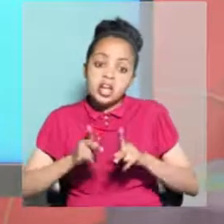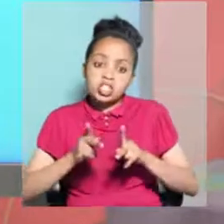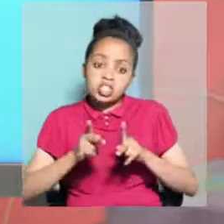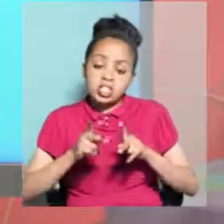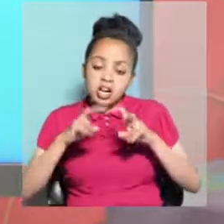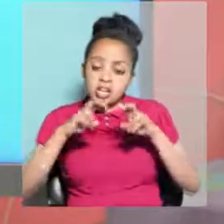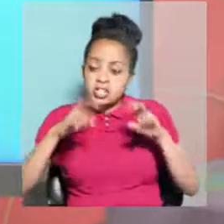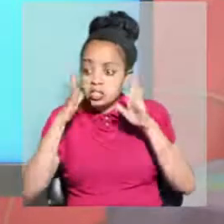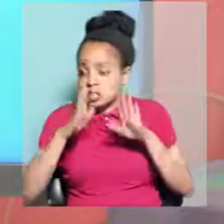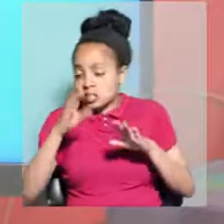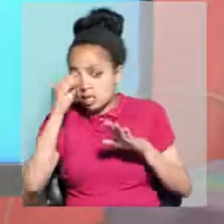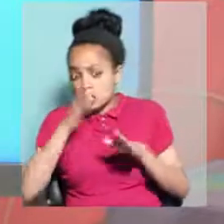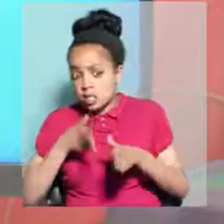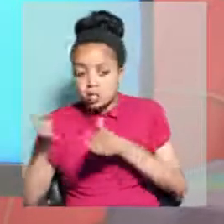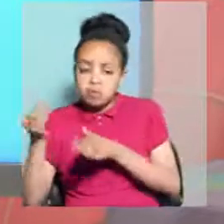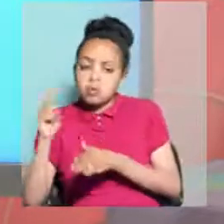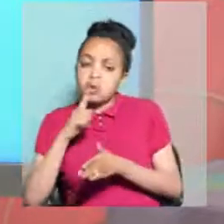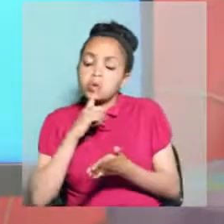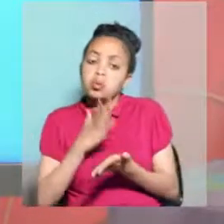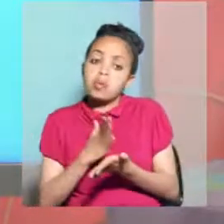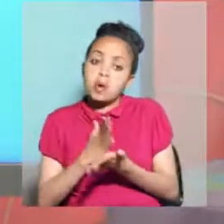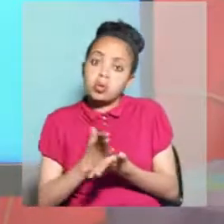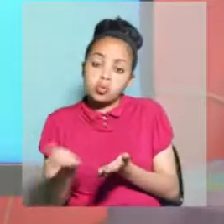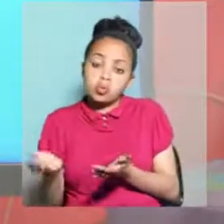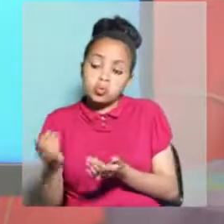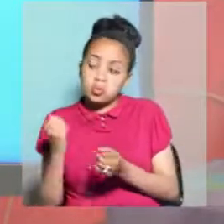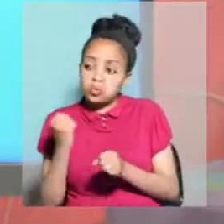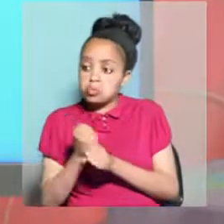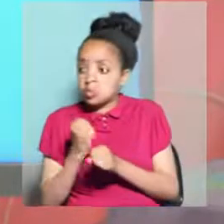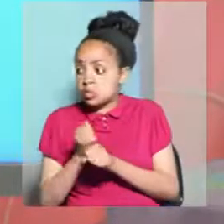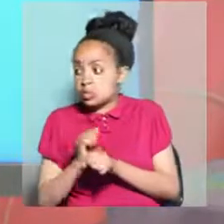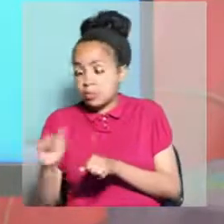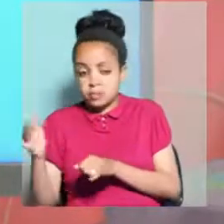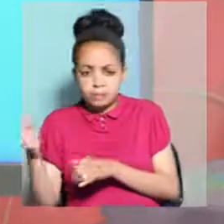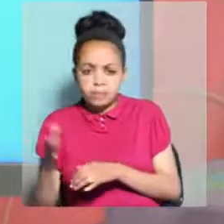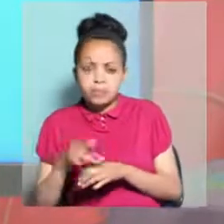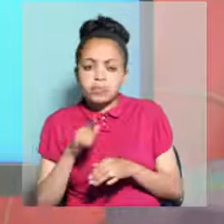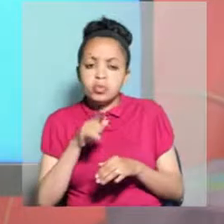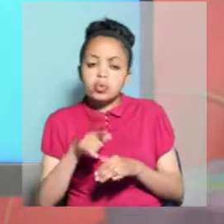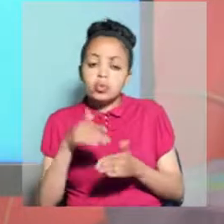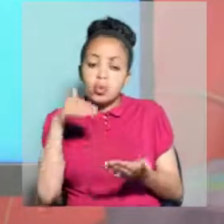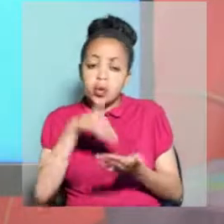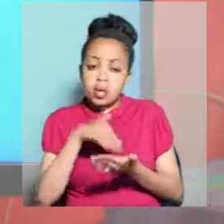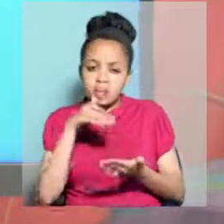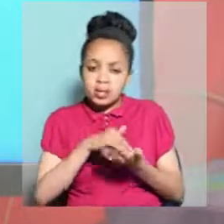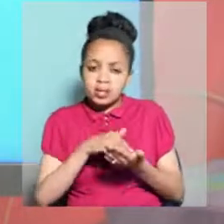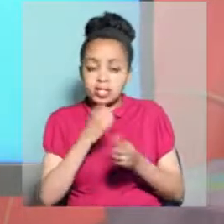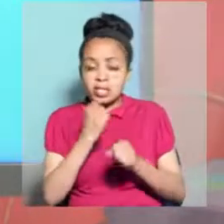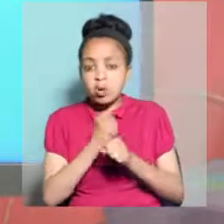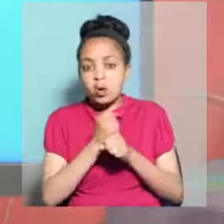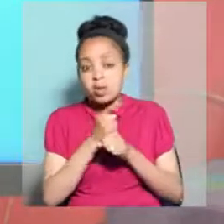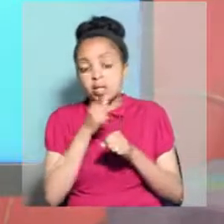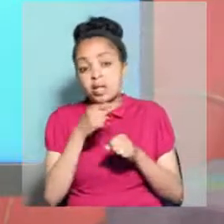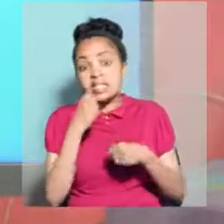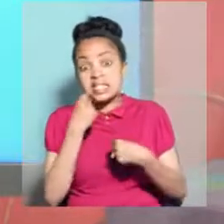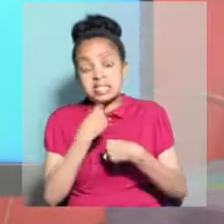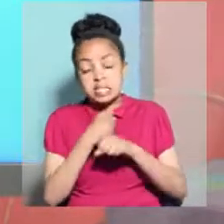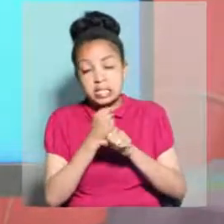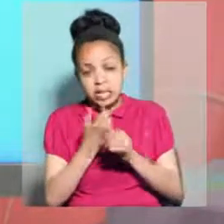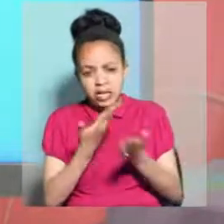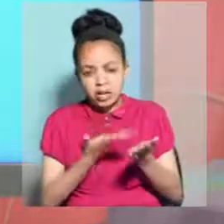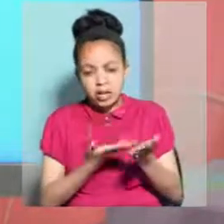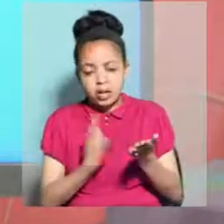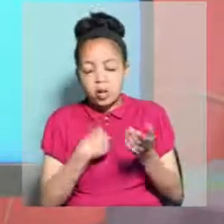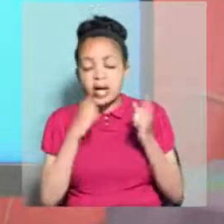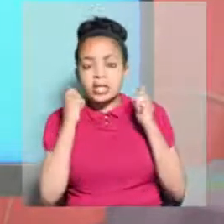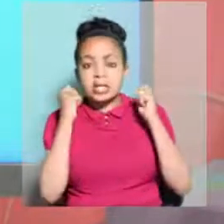or one that study about that of tomatoes. This is to be repeat the work that can be done here,